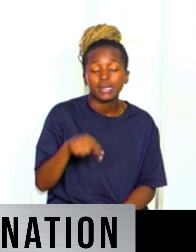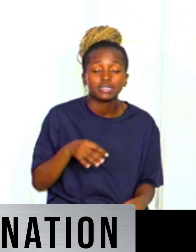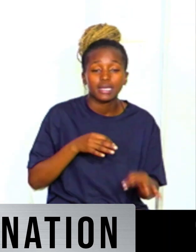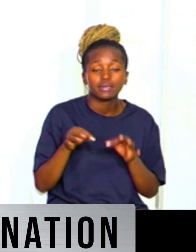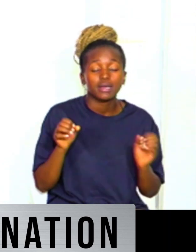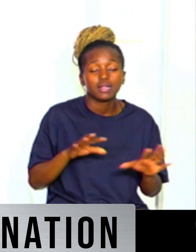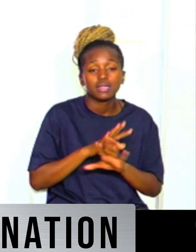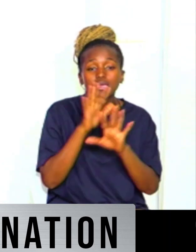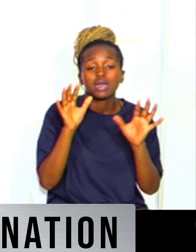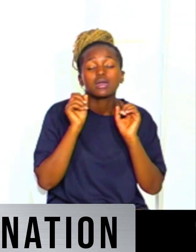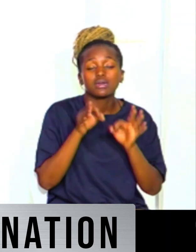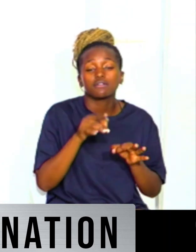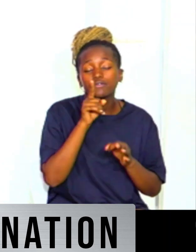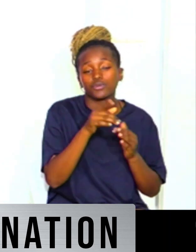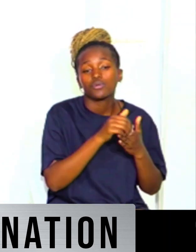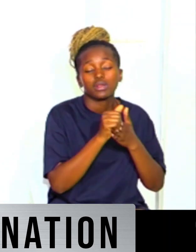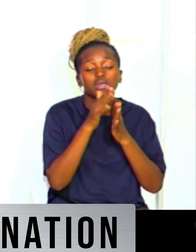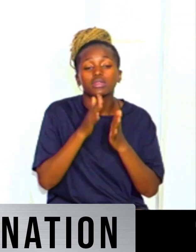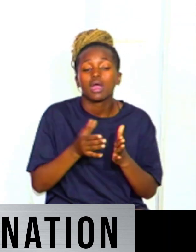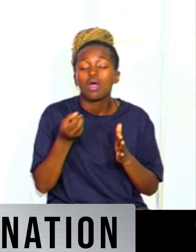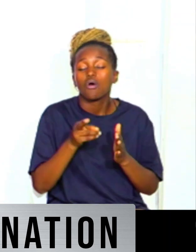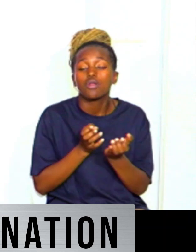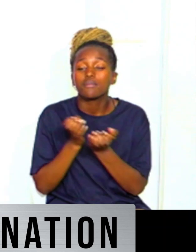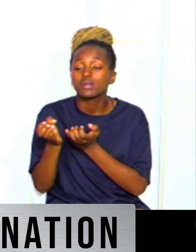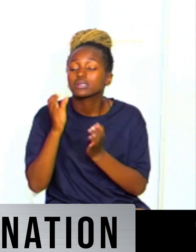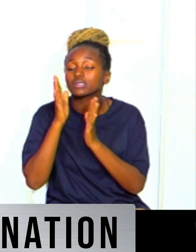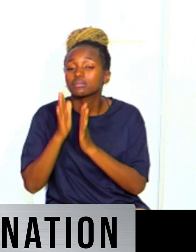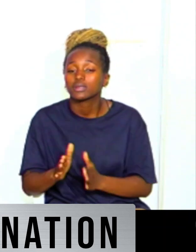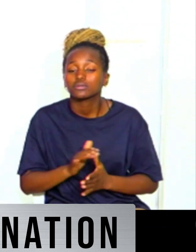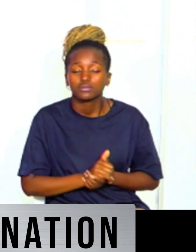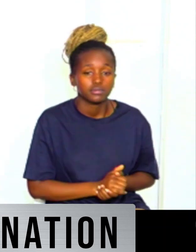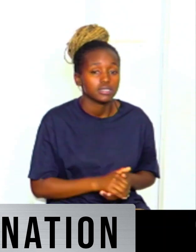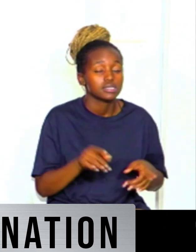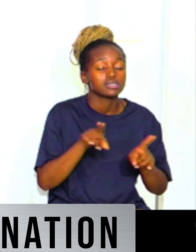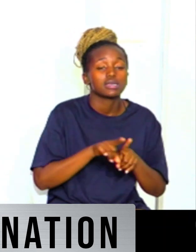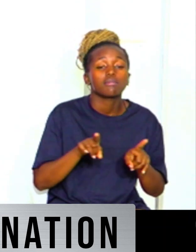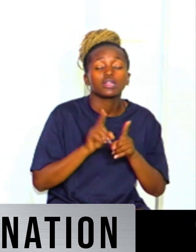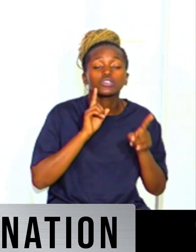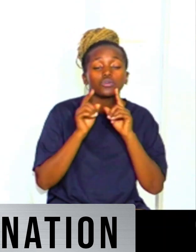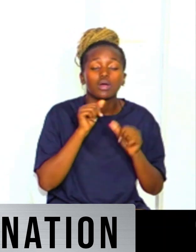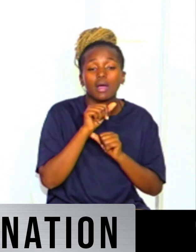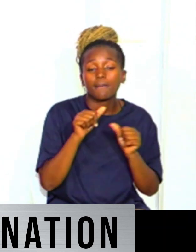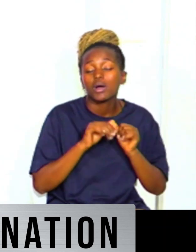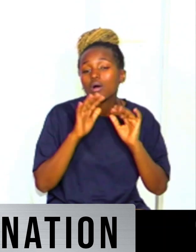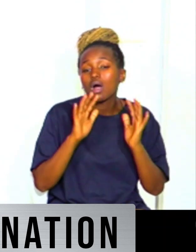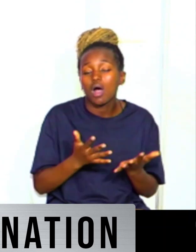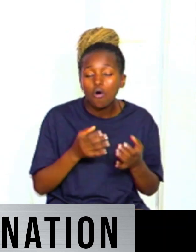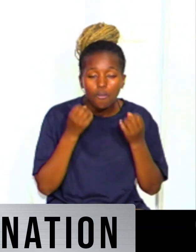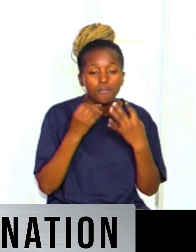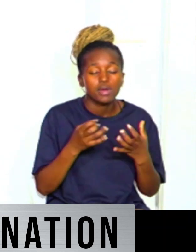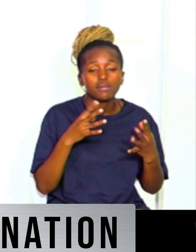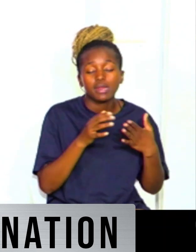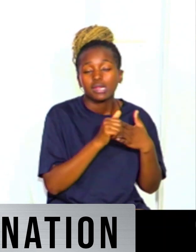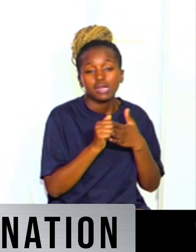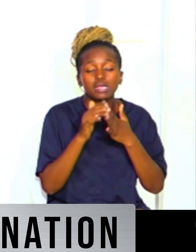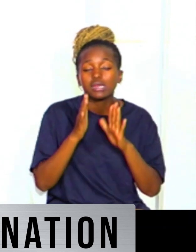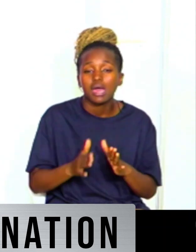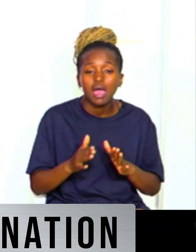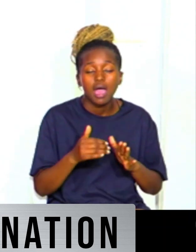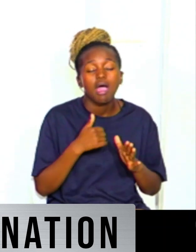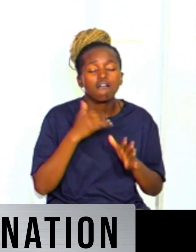are you a leader or are you a businessman? Yeah. And he was pointing out to the fact that many of these leaders are actually very